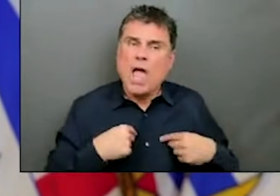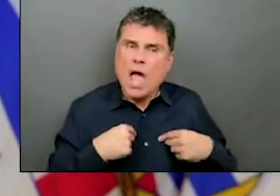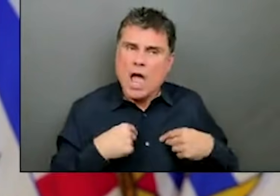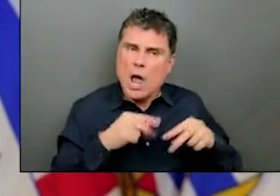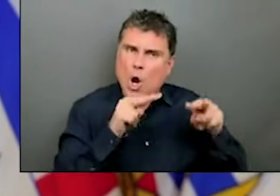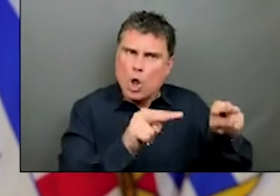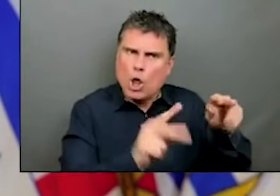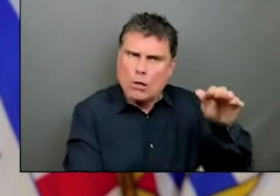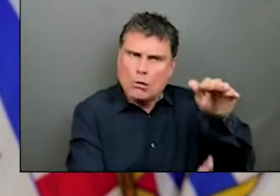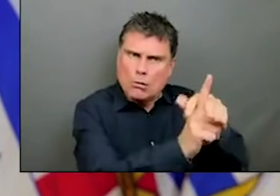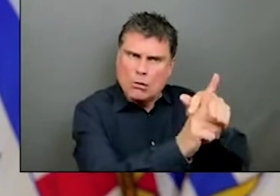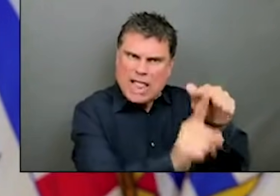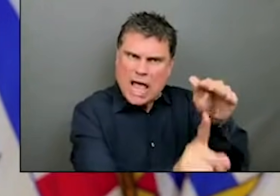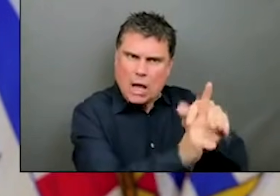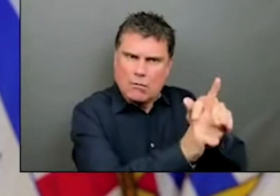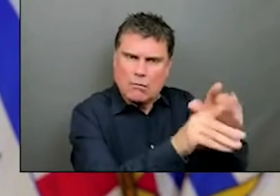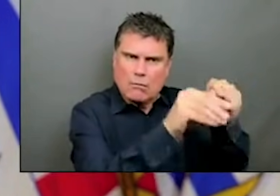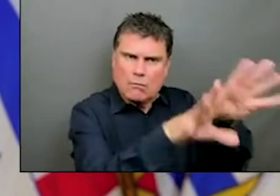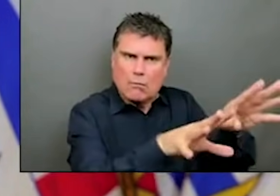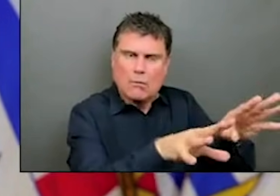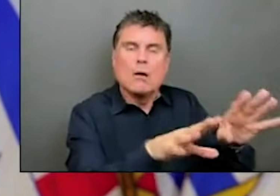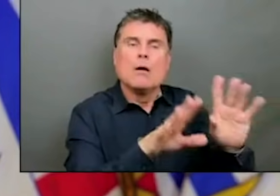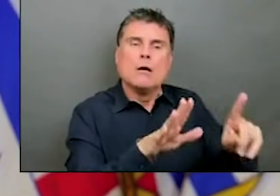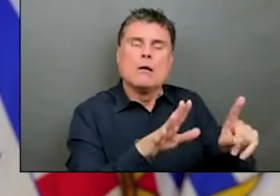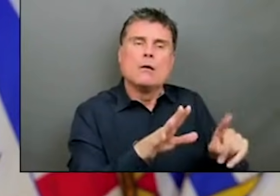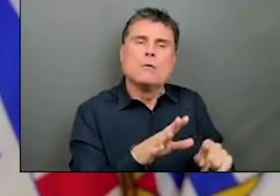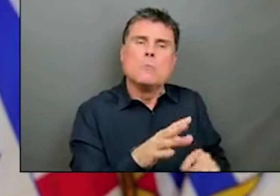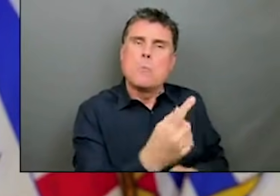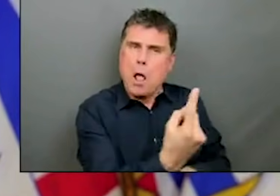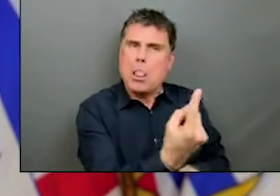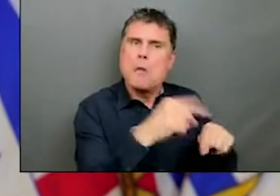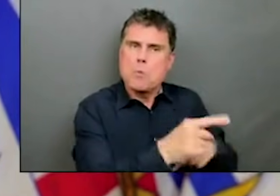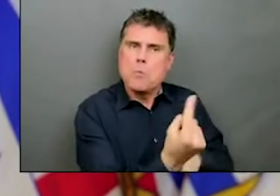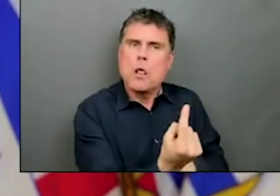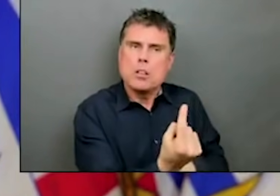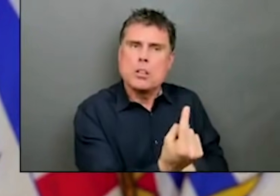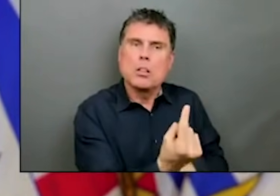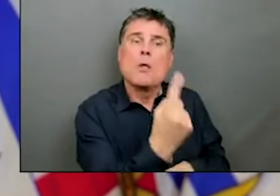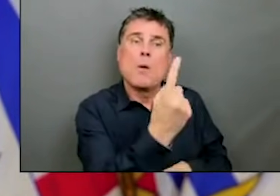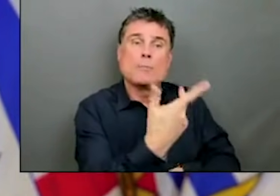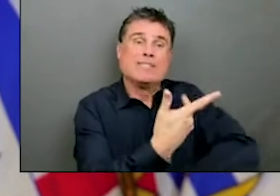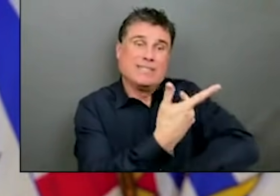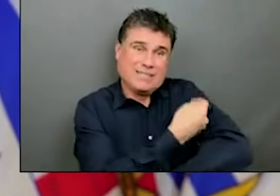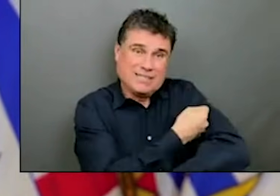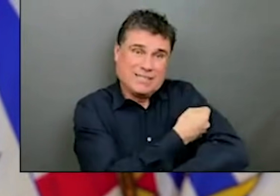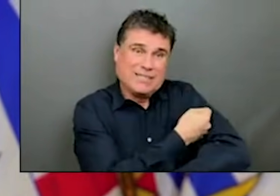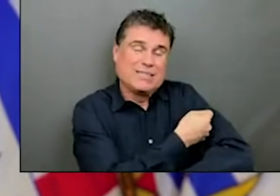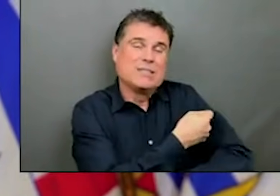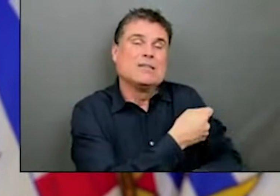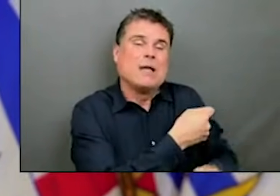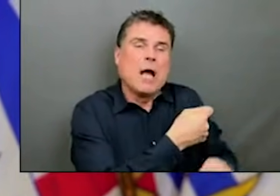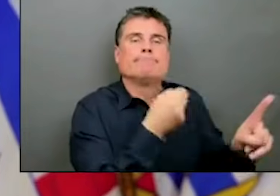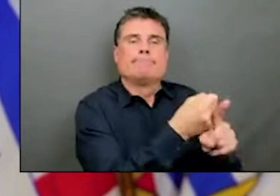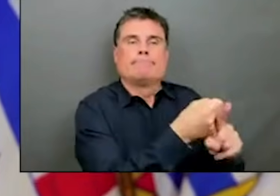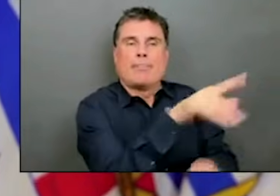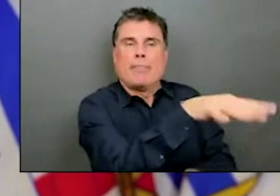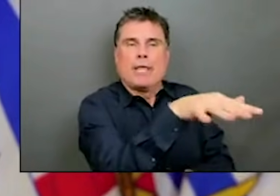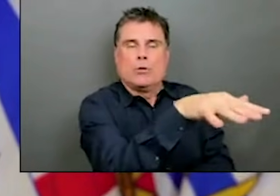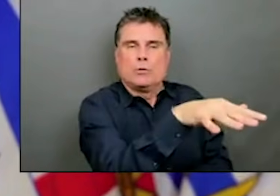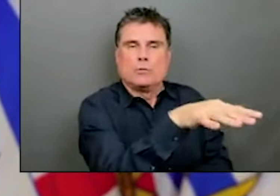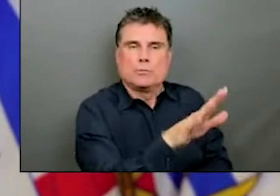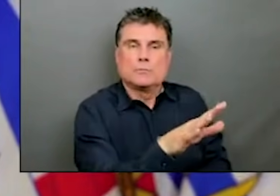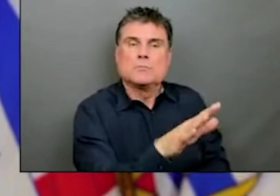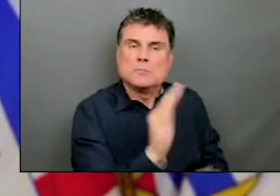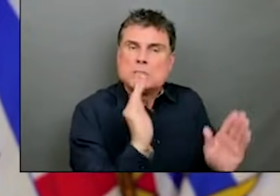last really one since people have been immunized as an example of how we are seeing very